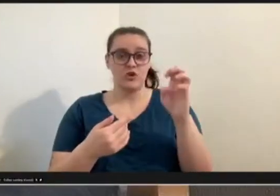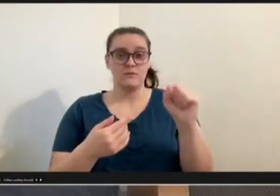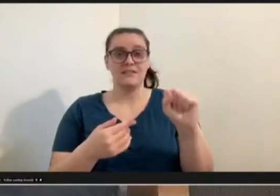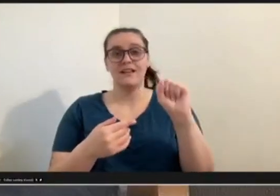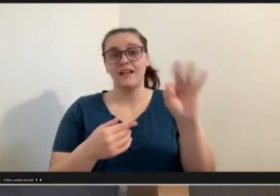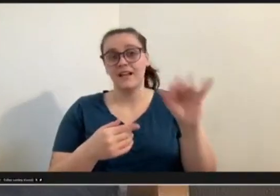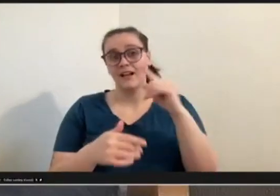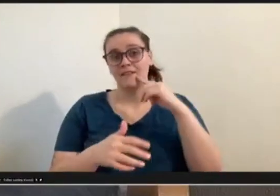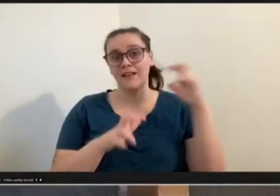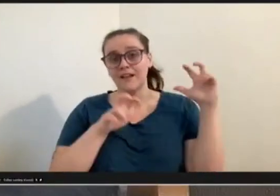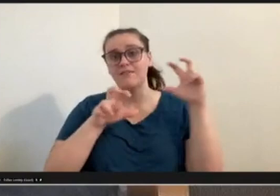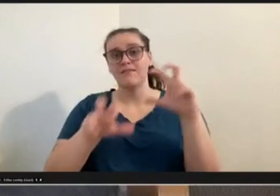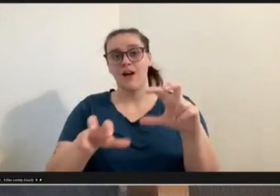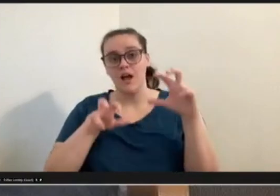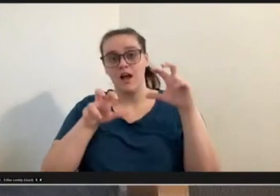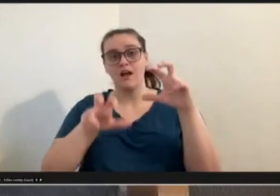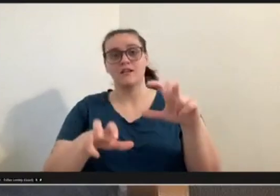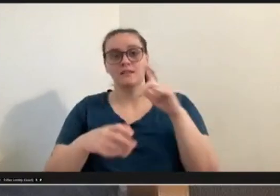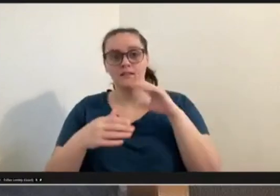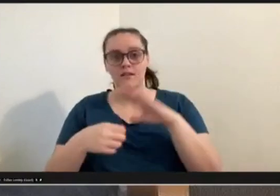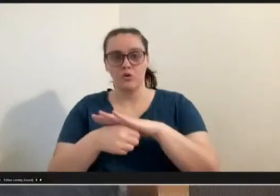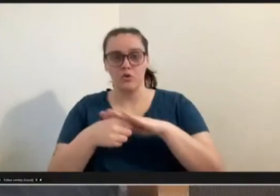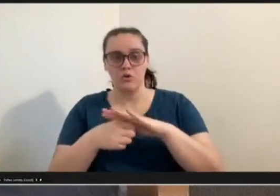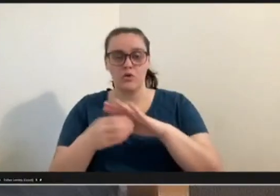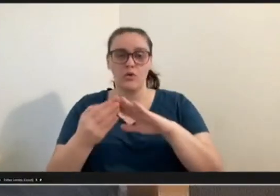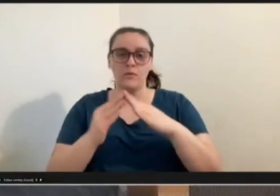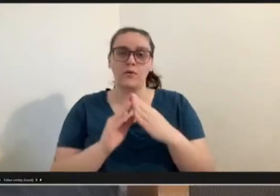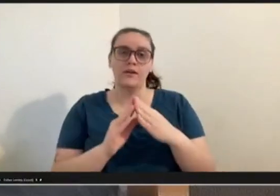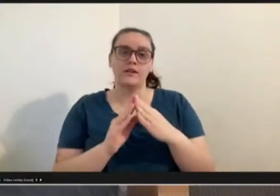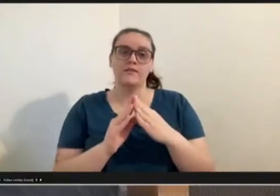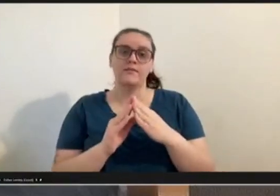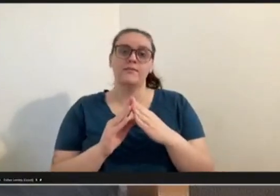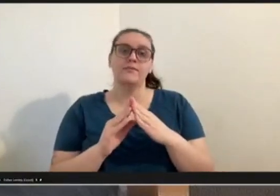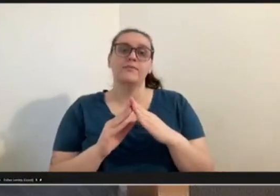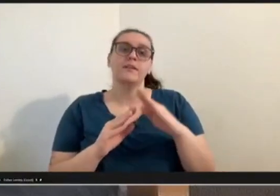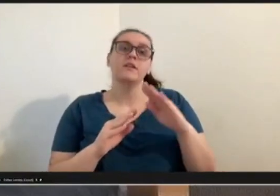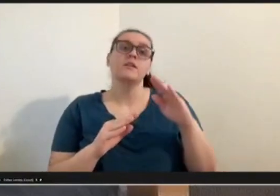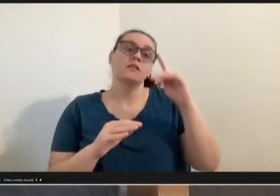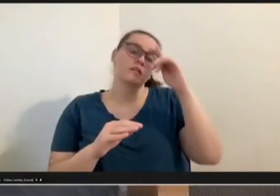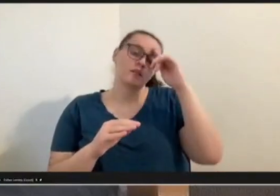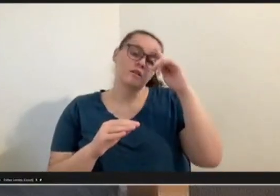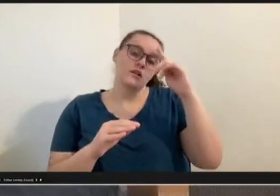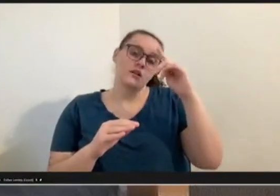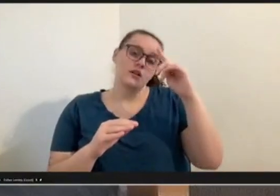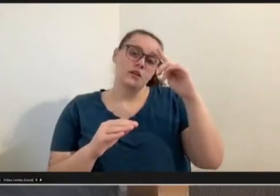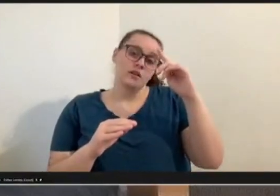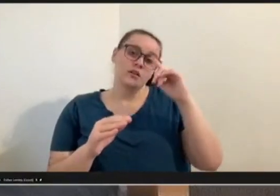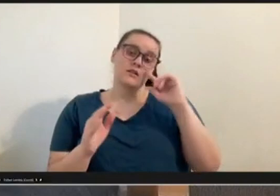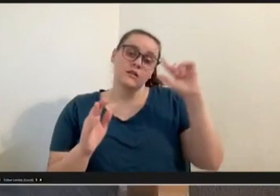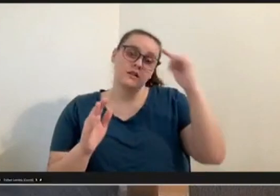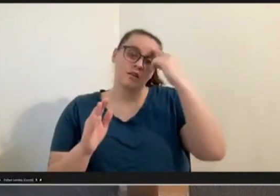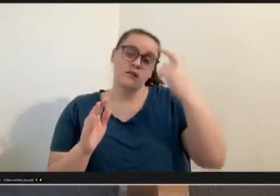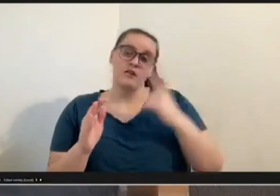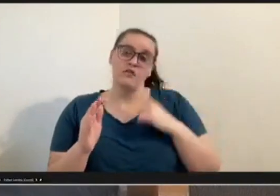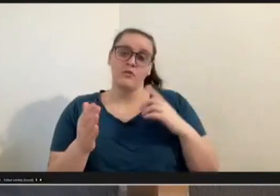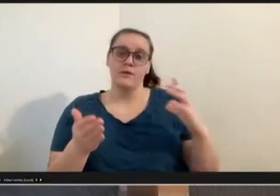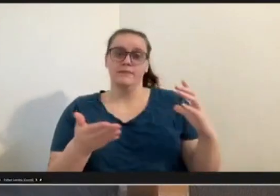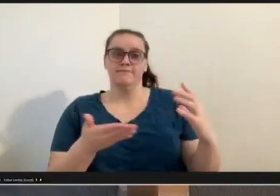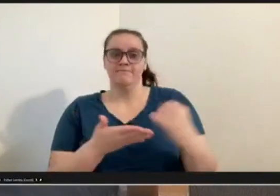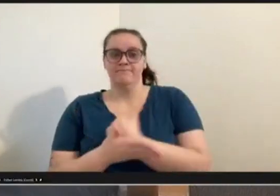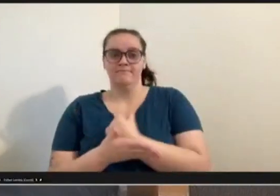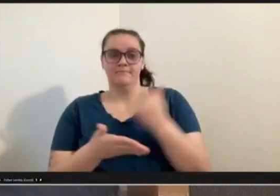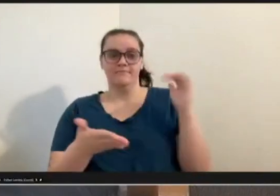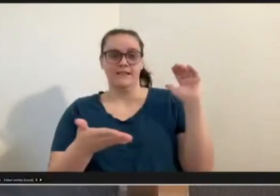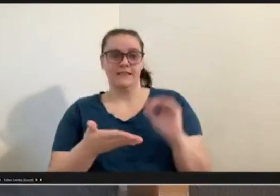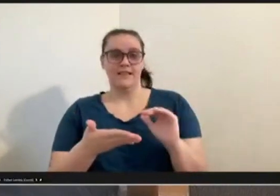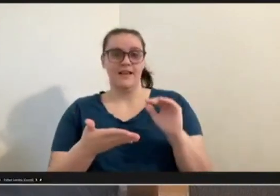local government receives reduced property taxes as a result, but the state benefits from the income taxes on jobs created